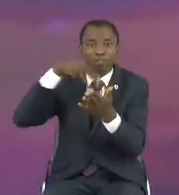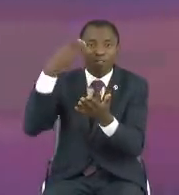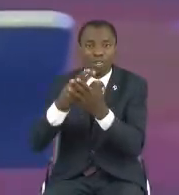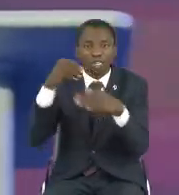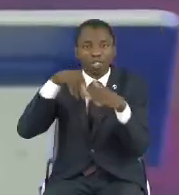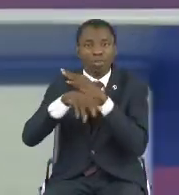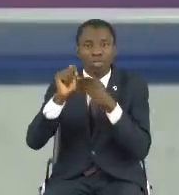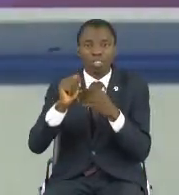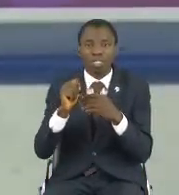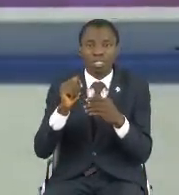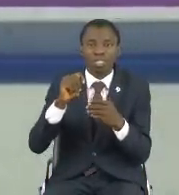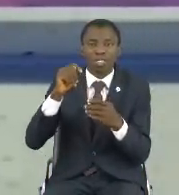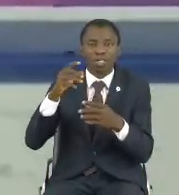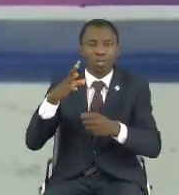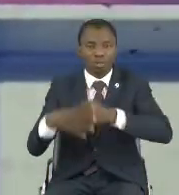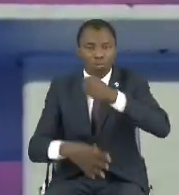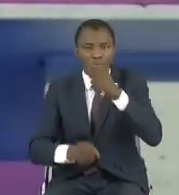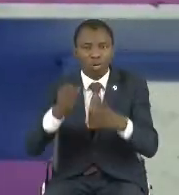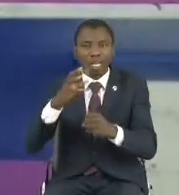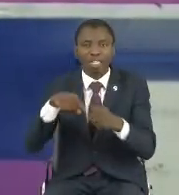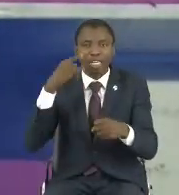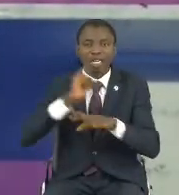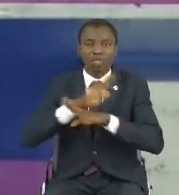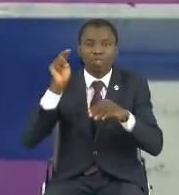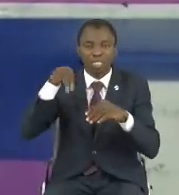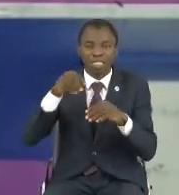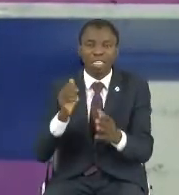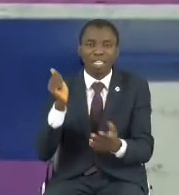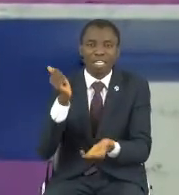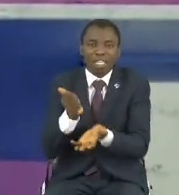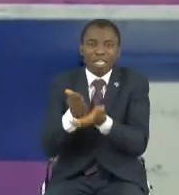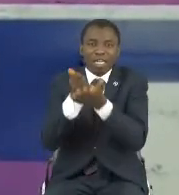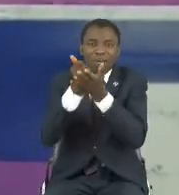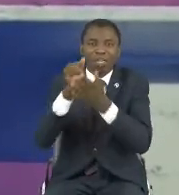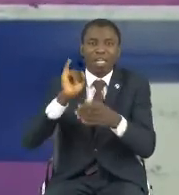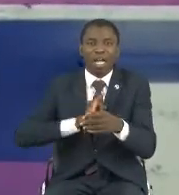and they are saying, I don't need help. I honor